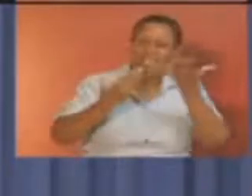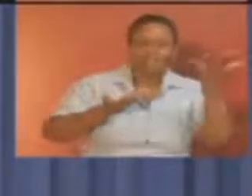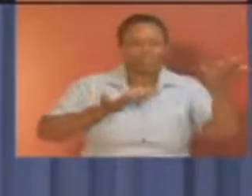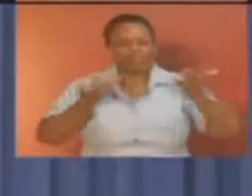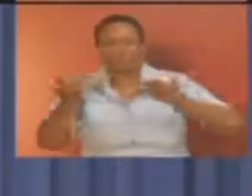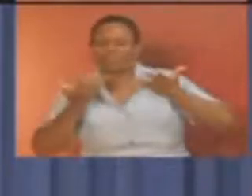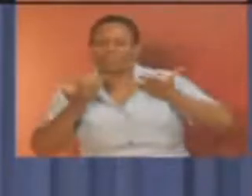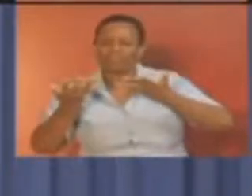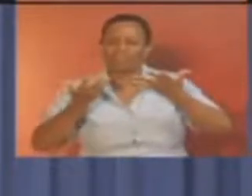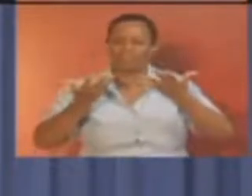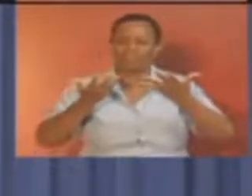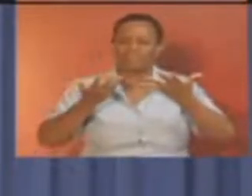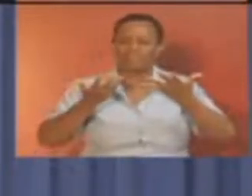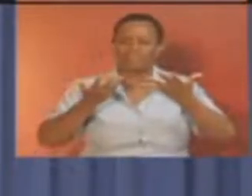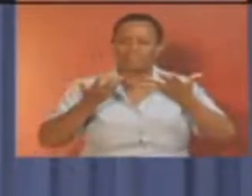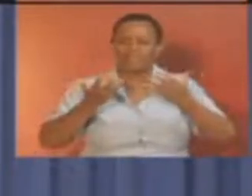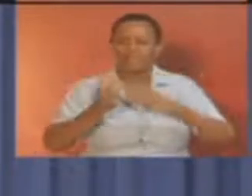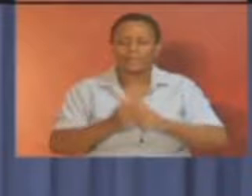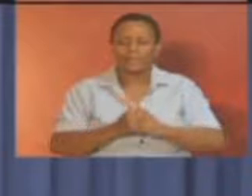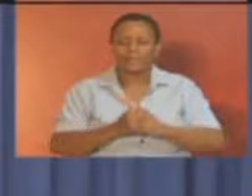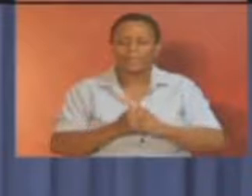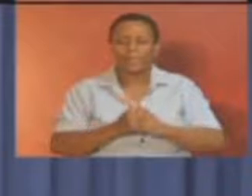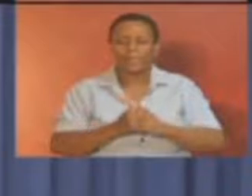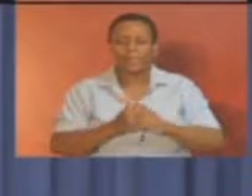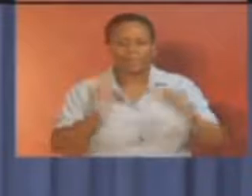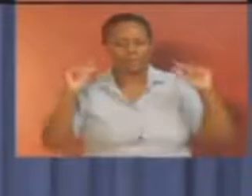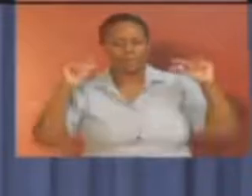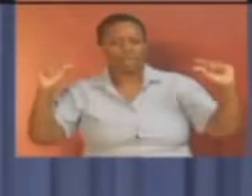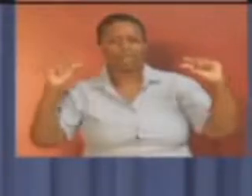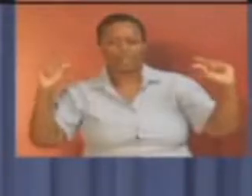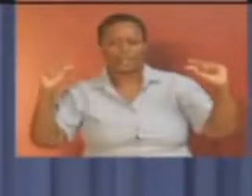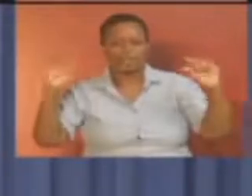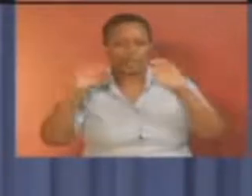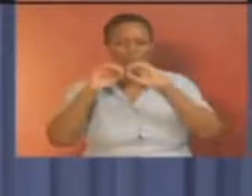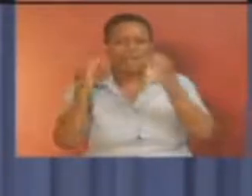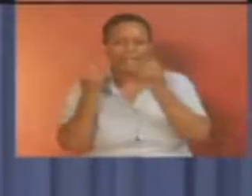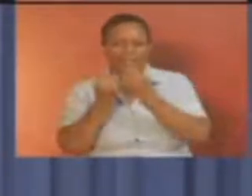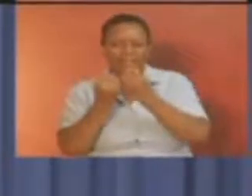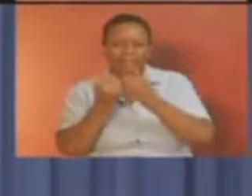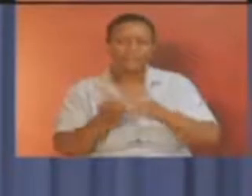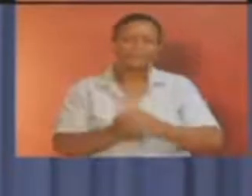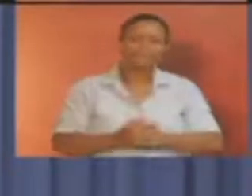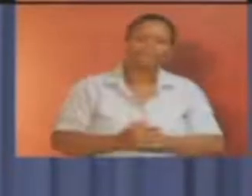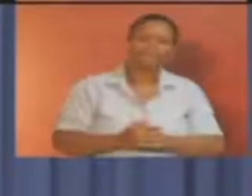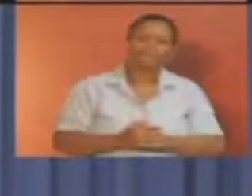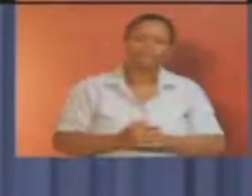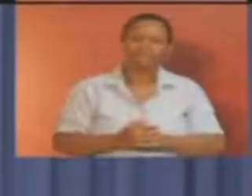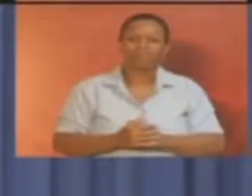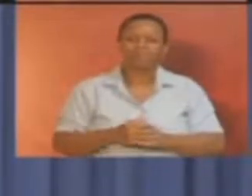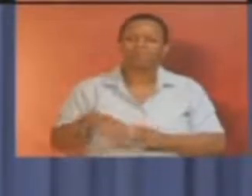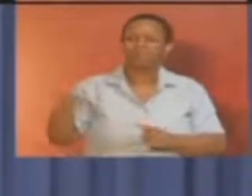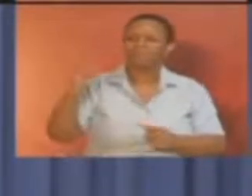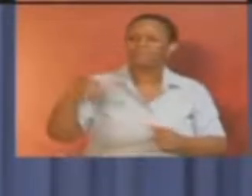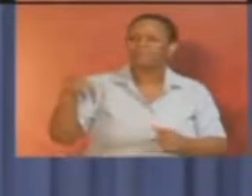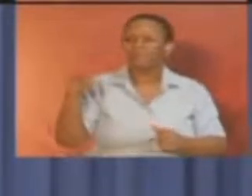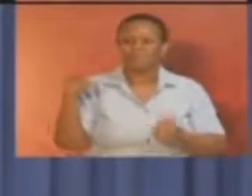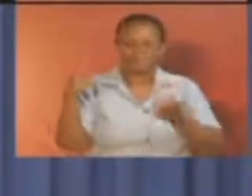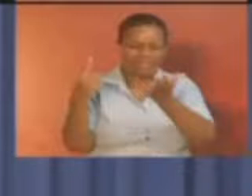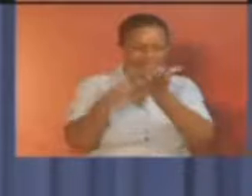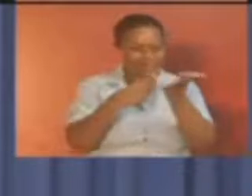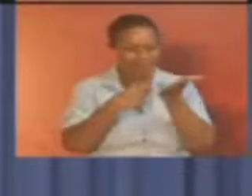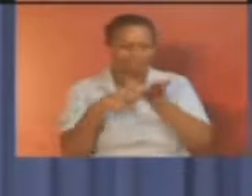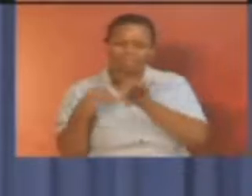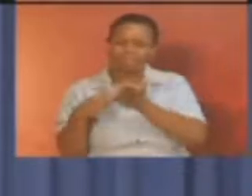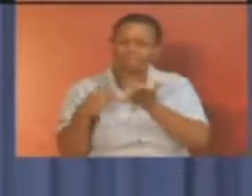the supermarkets have suggested to us in their consultation with the small team of ministers who consult with